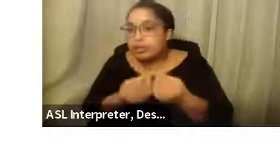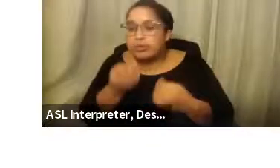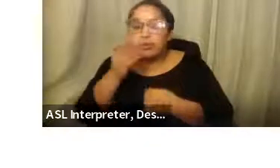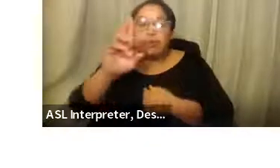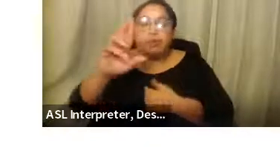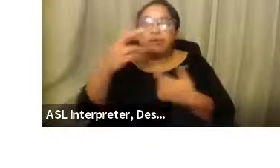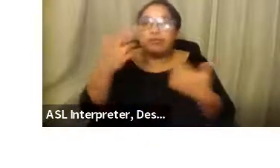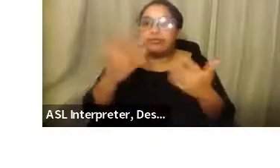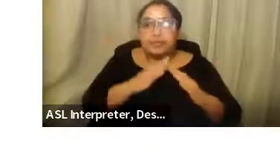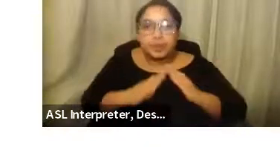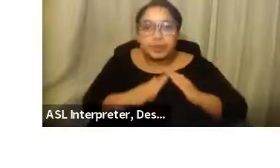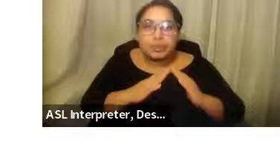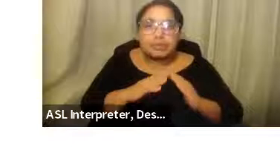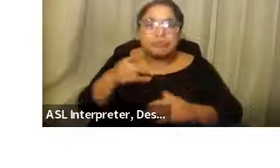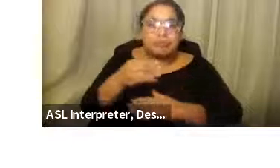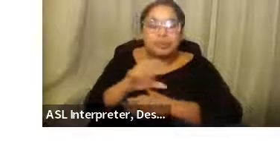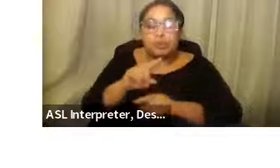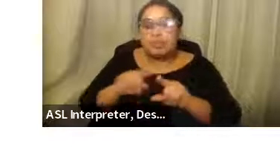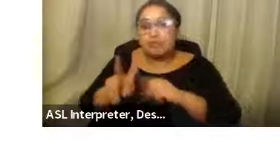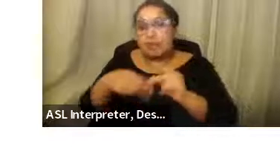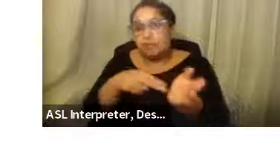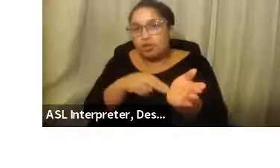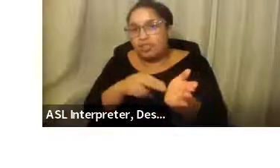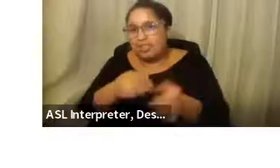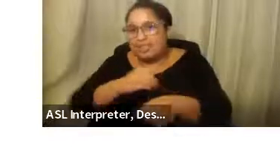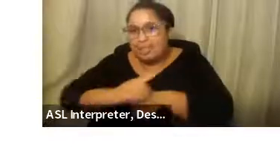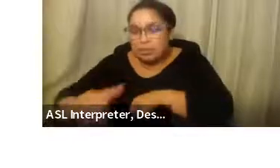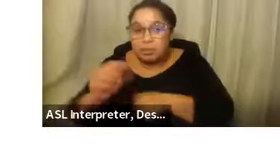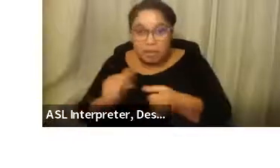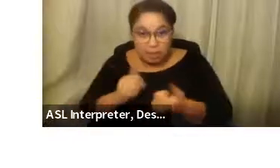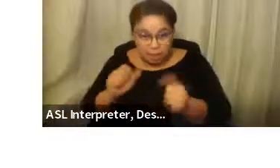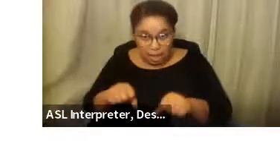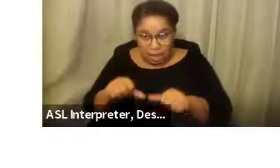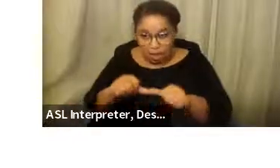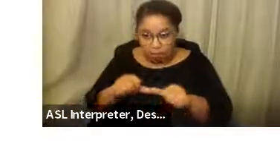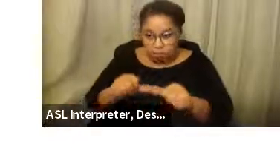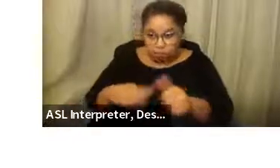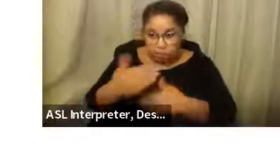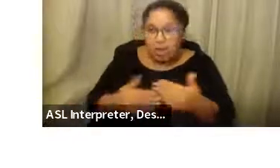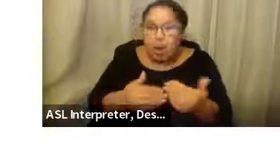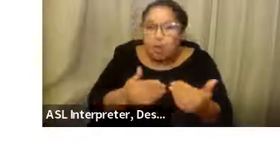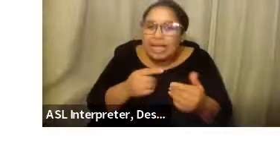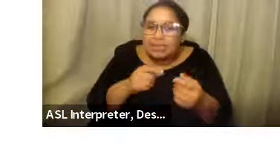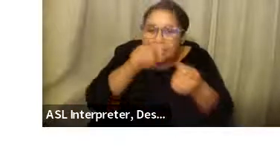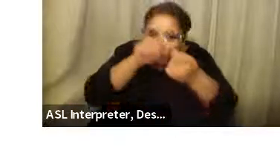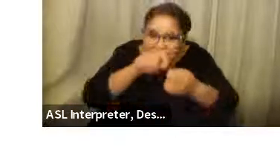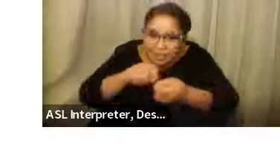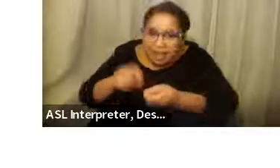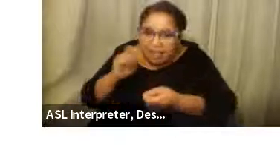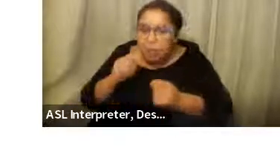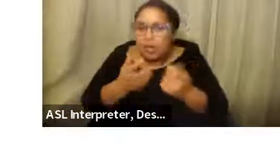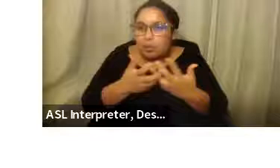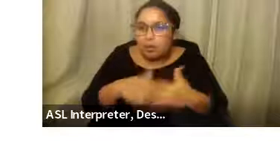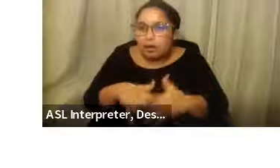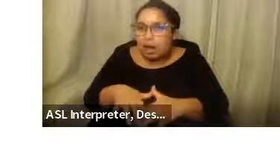community paramedics or a dispatch nurse is able to implement. So the logistics can be worked out. In theory, I think you're